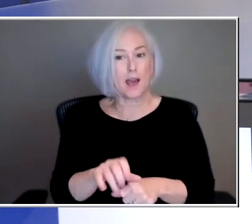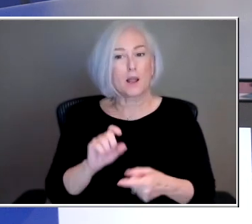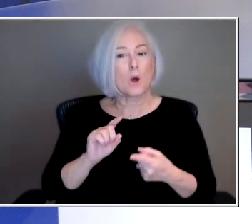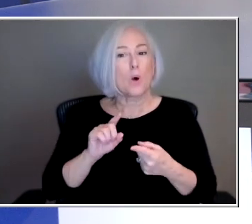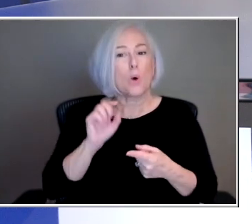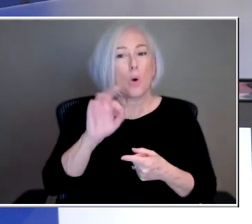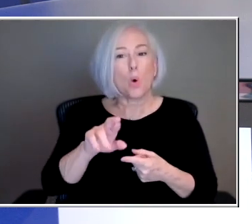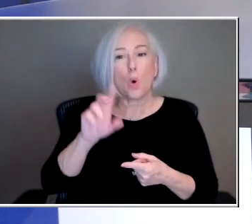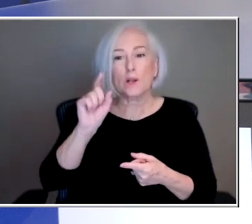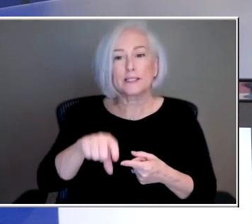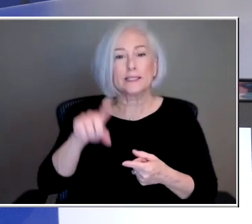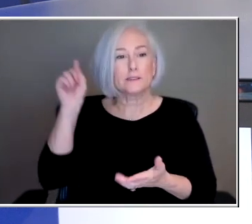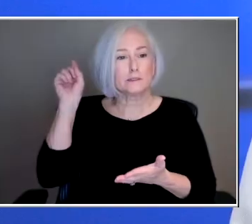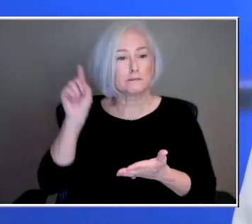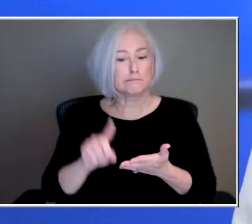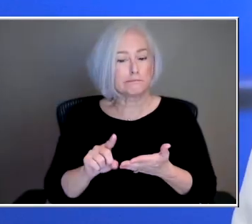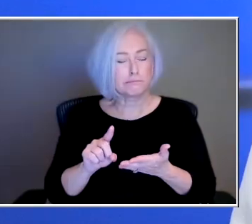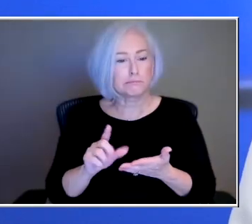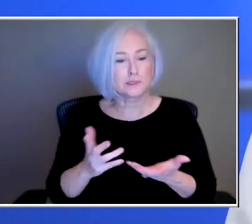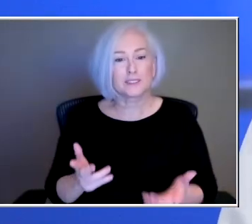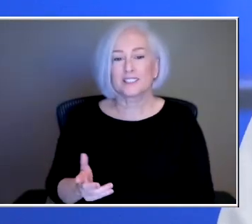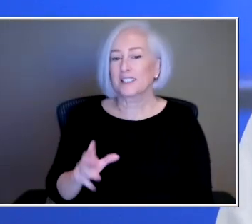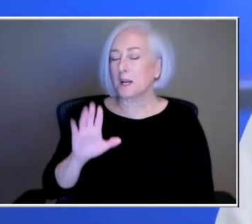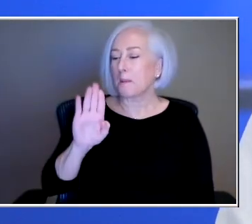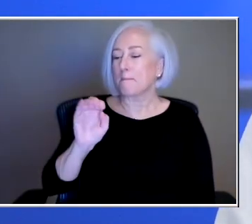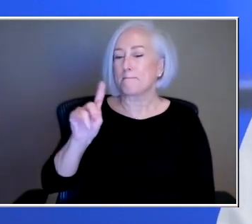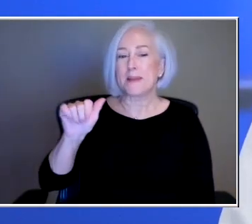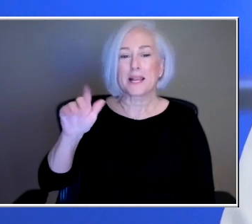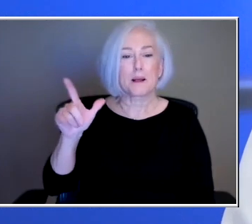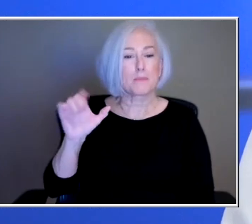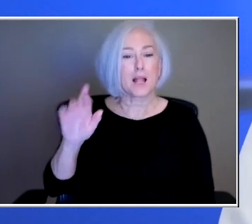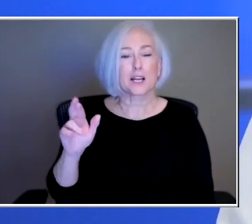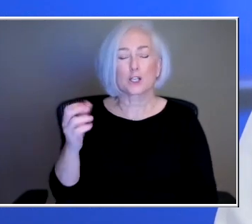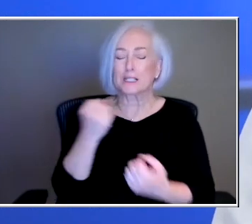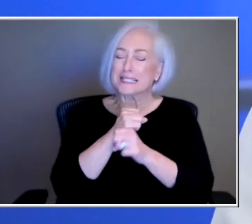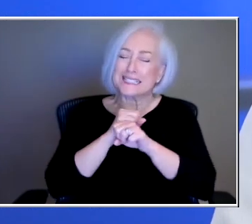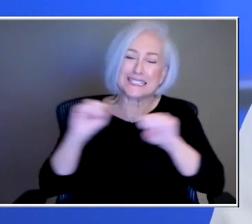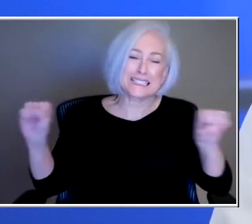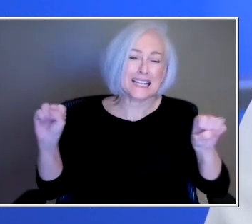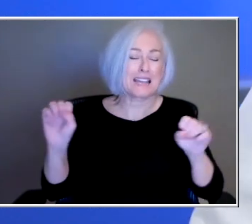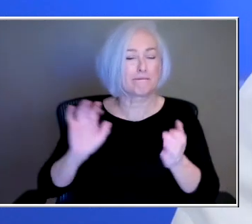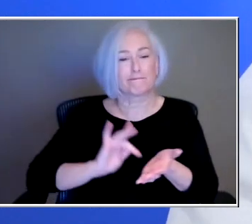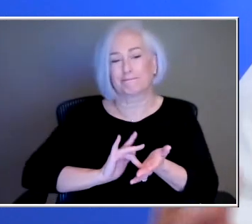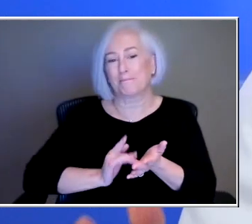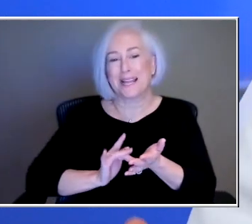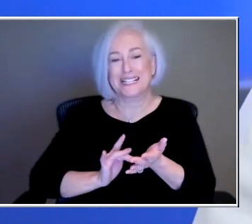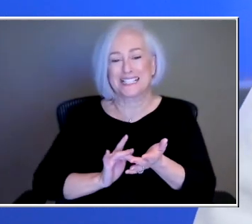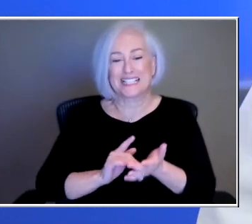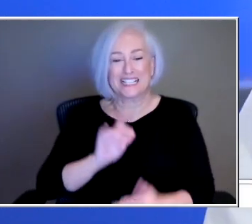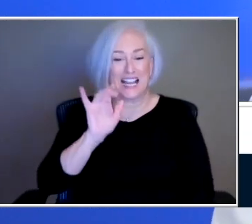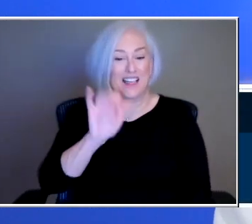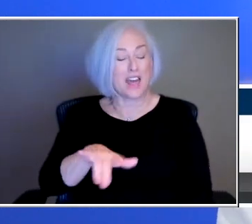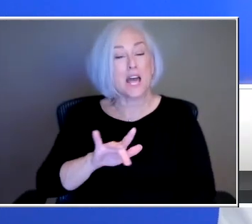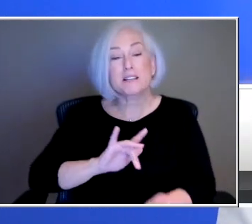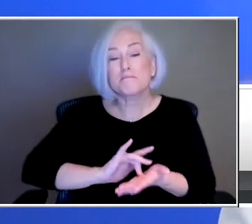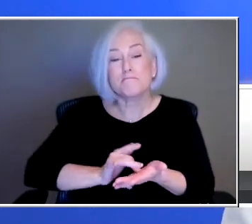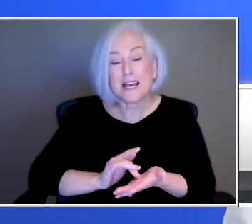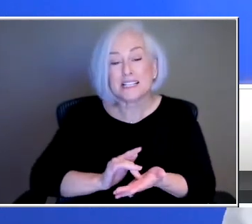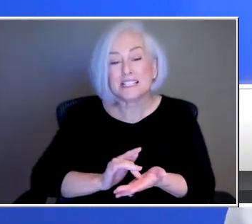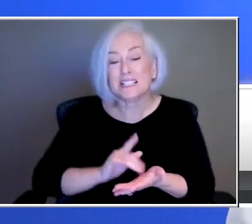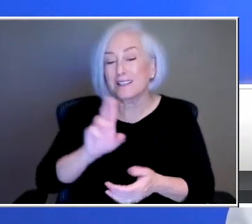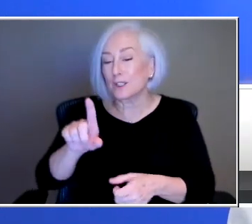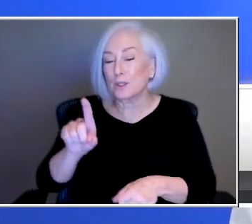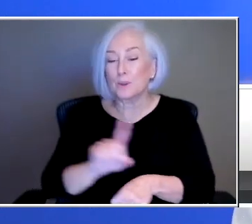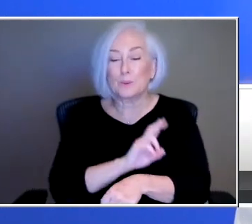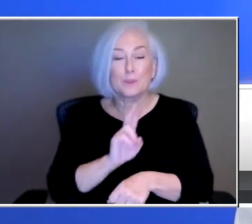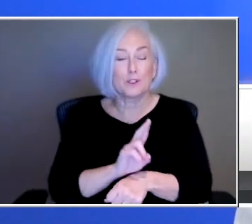on those? No, it's a really safe medication. Right. And so, fortunately, that's a med that even if you're on it lifelong, that's really not